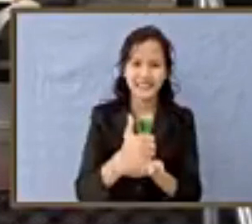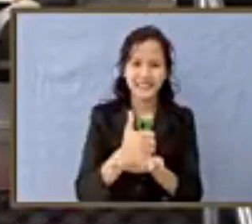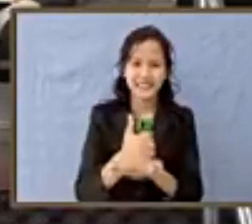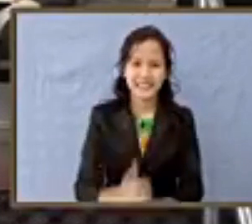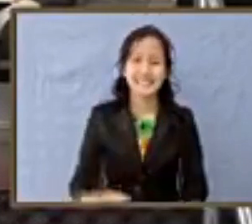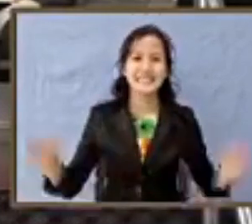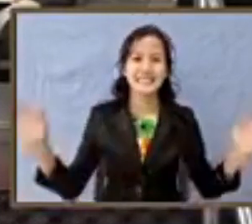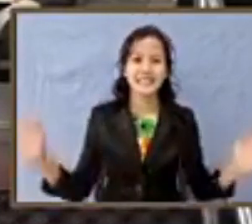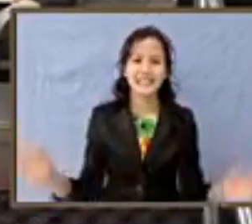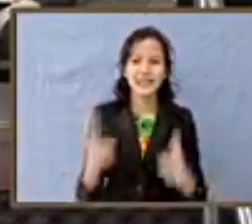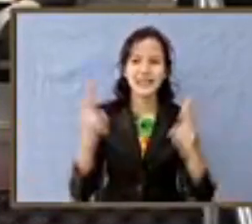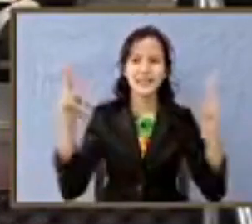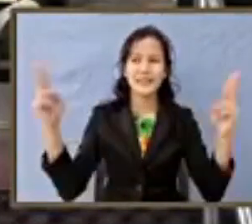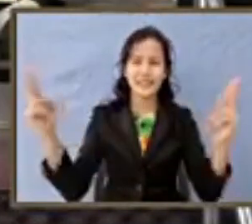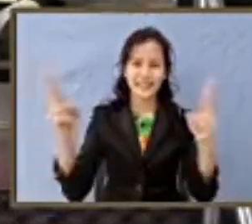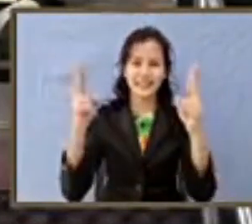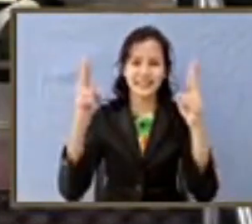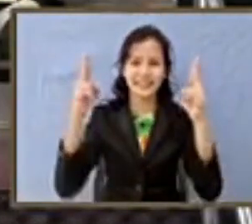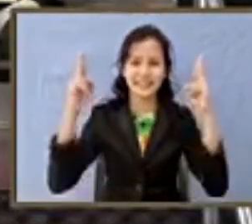amen.